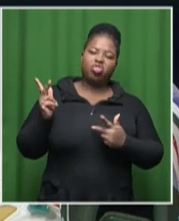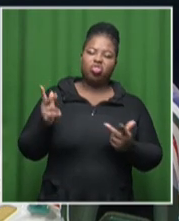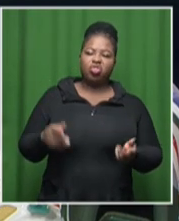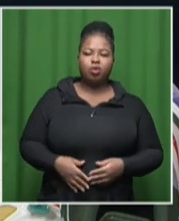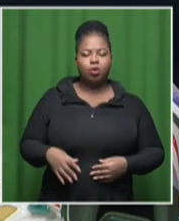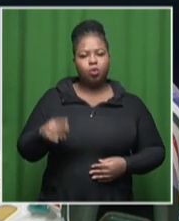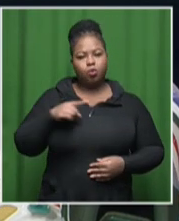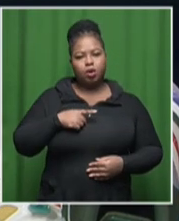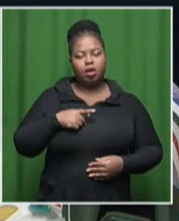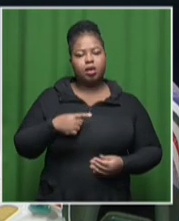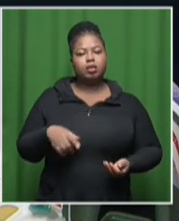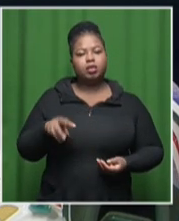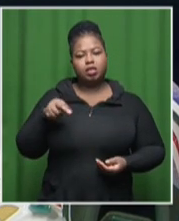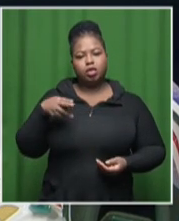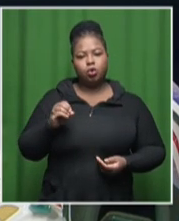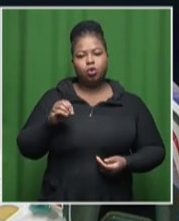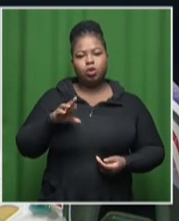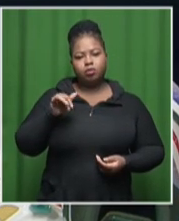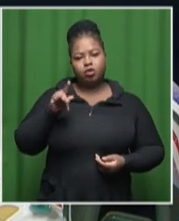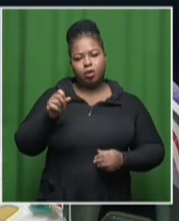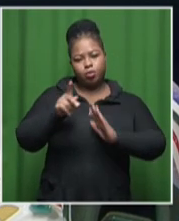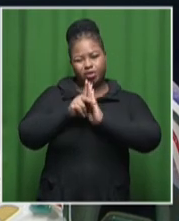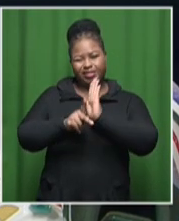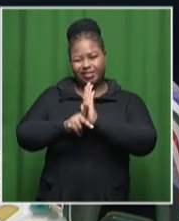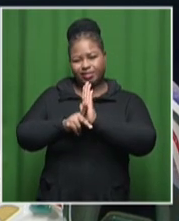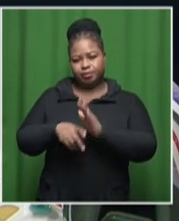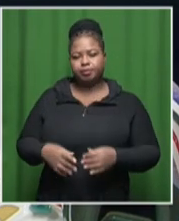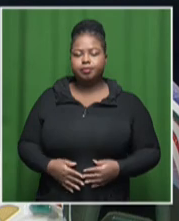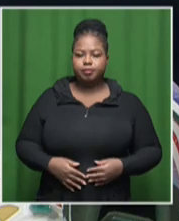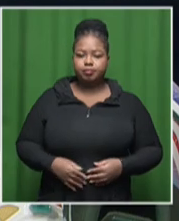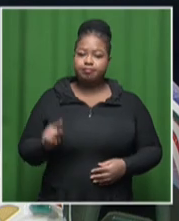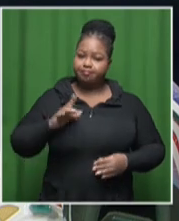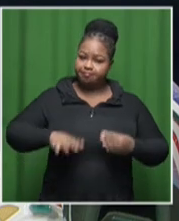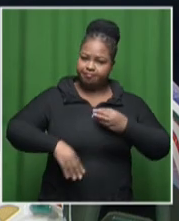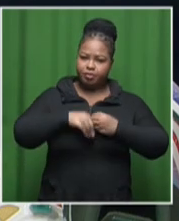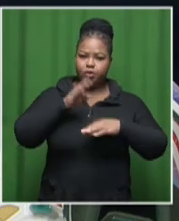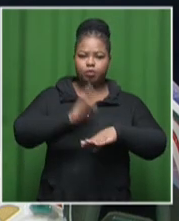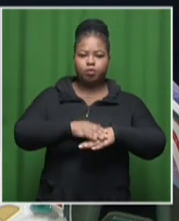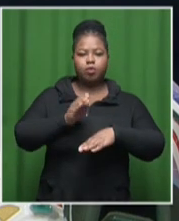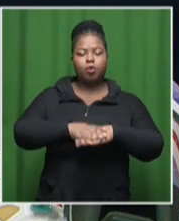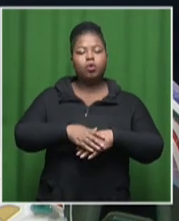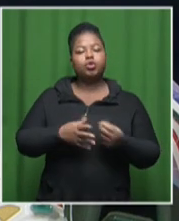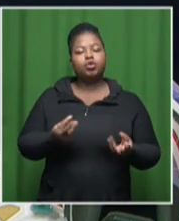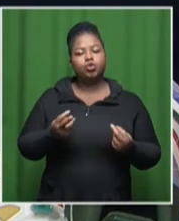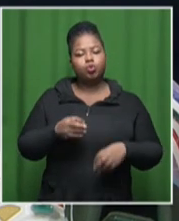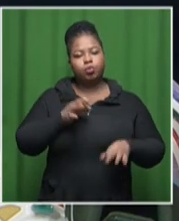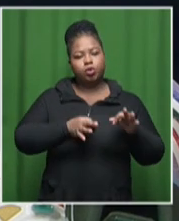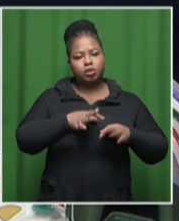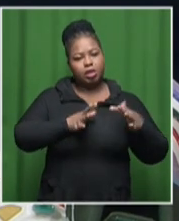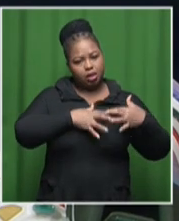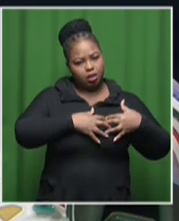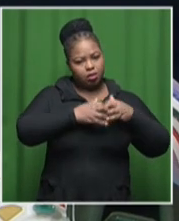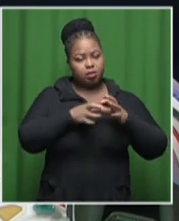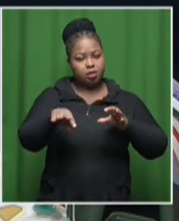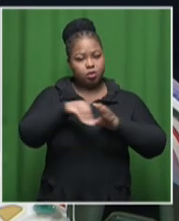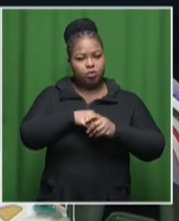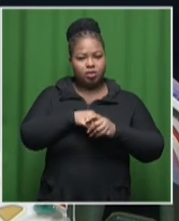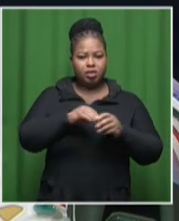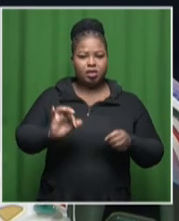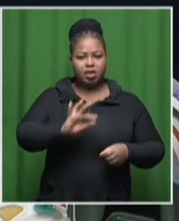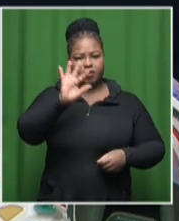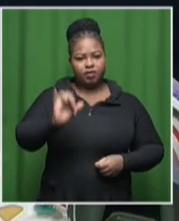cause when it adopted a neoliberal policy approach. Now, this adds to the number of new political formations, including the